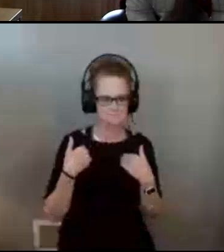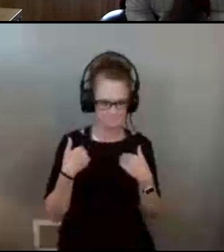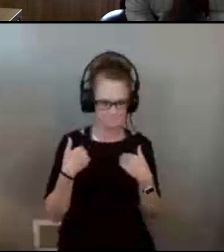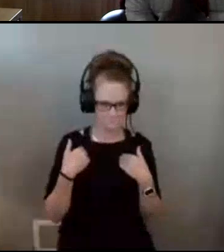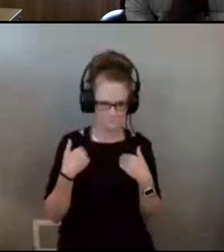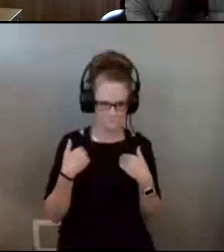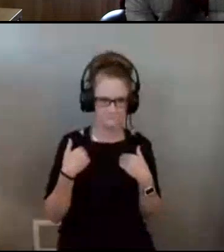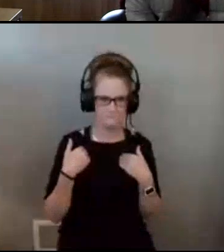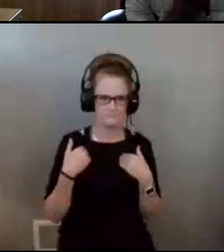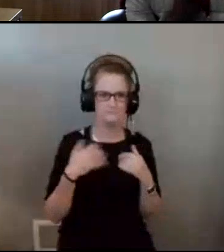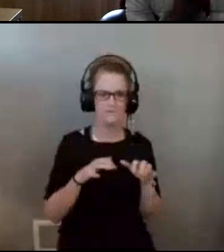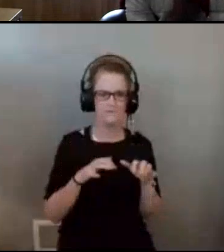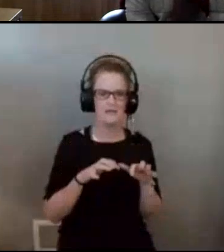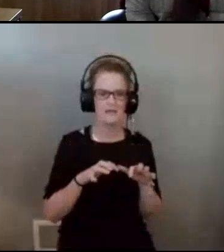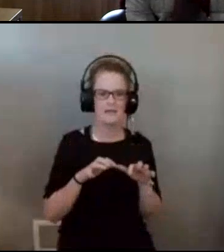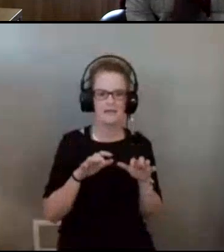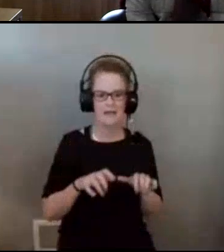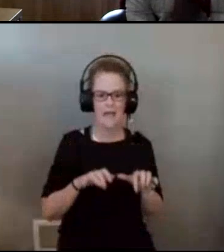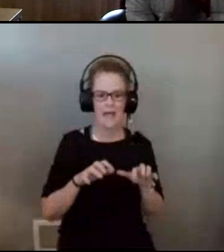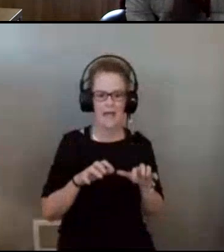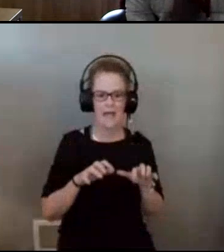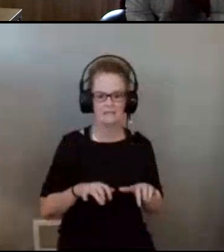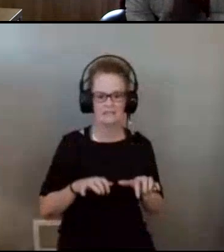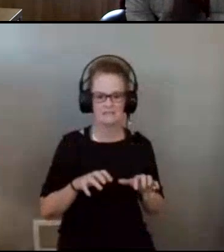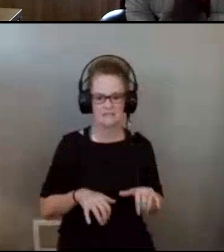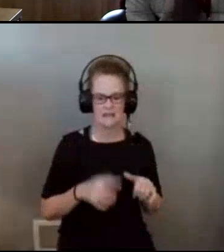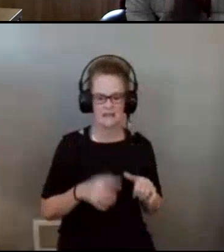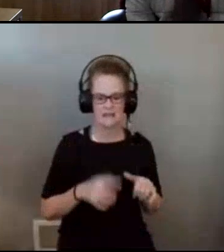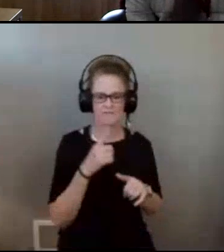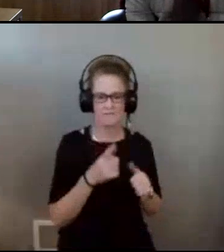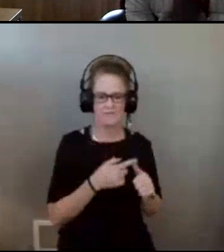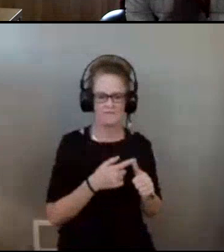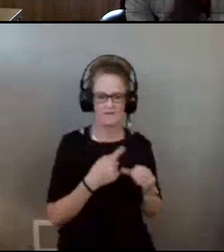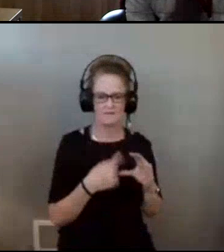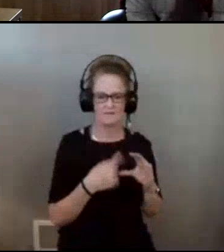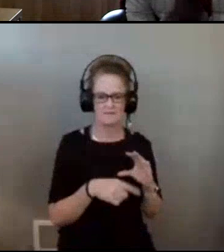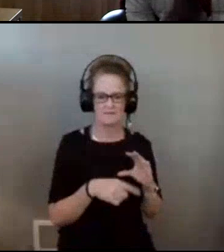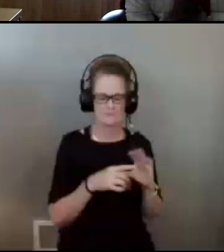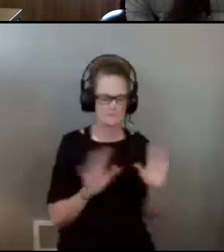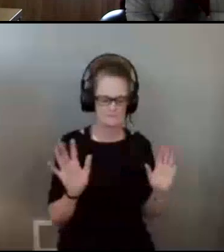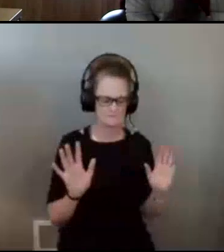the captions myself, editing for the first email and everyone, or the